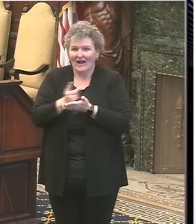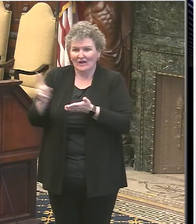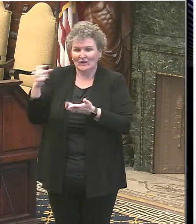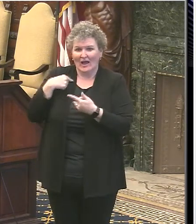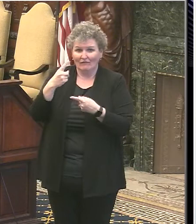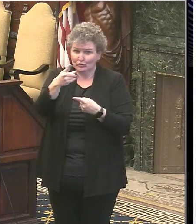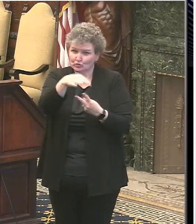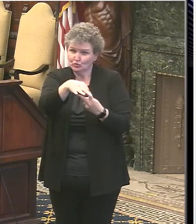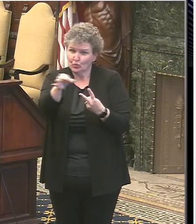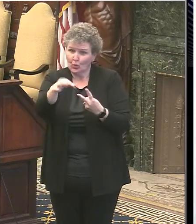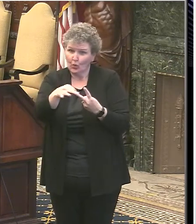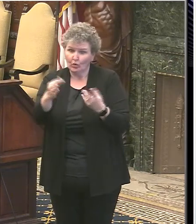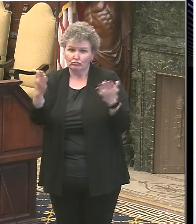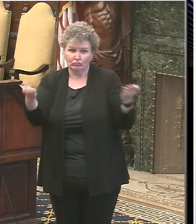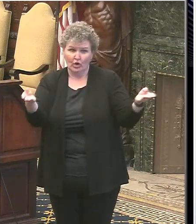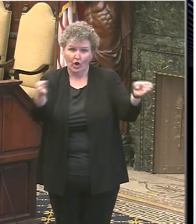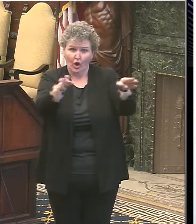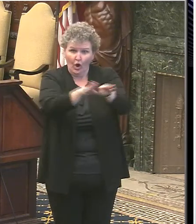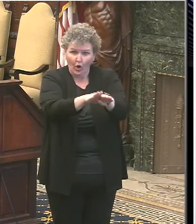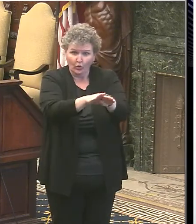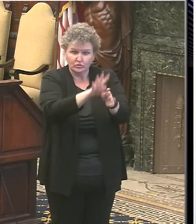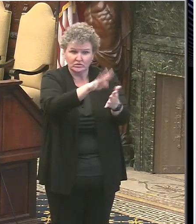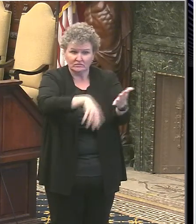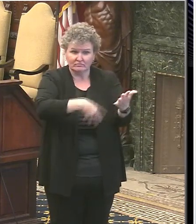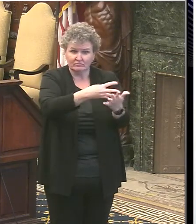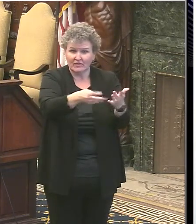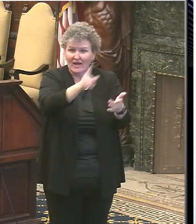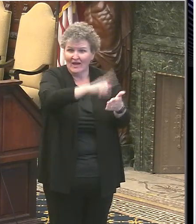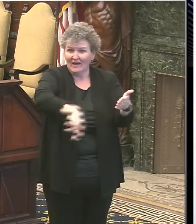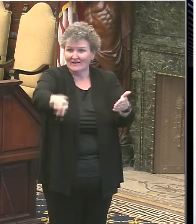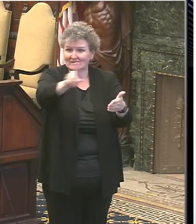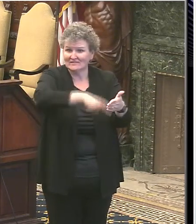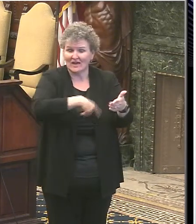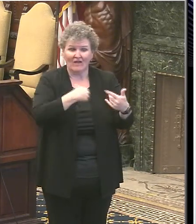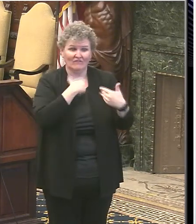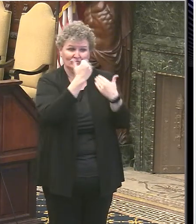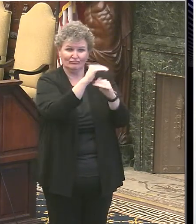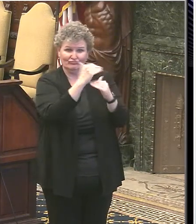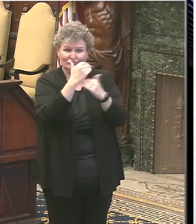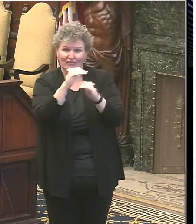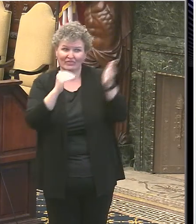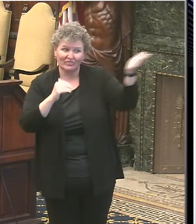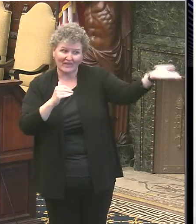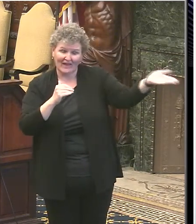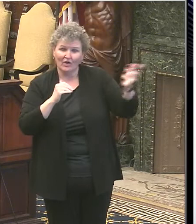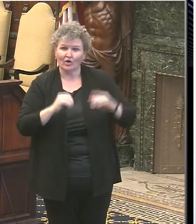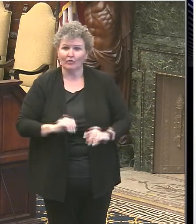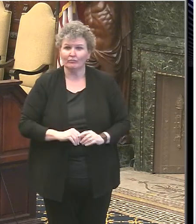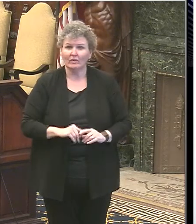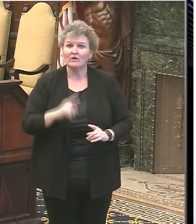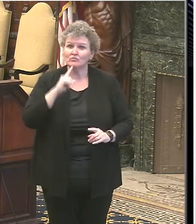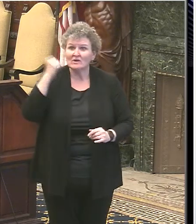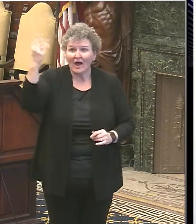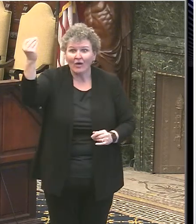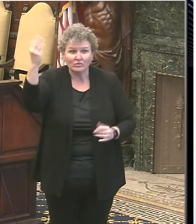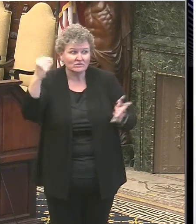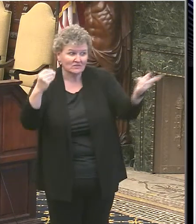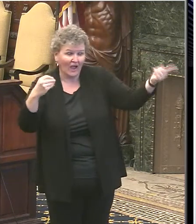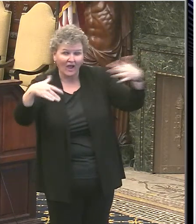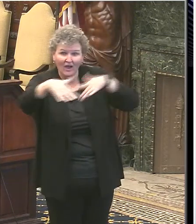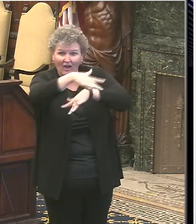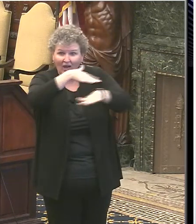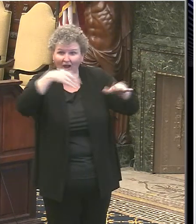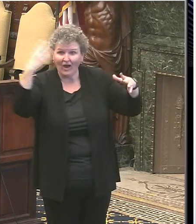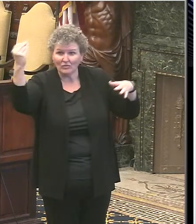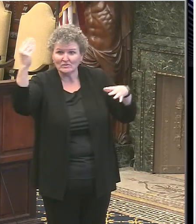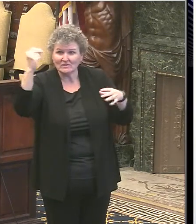just cancel it entirely or should we put in place restrictions? And in view of the fact that it's outdoors and that we could put in place